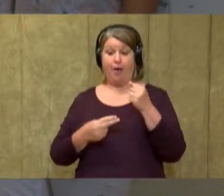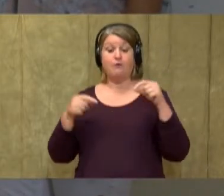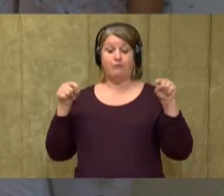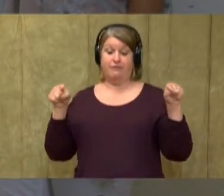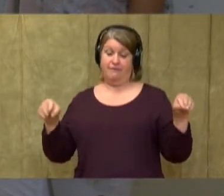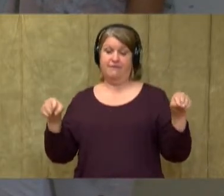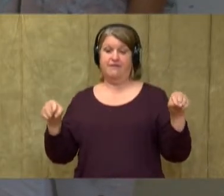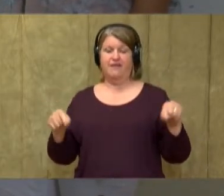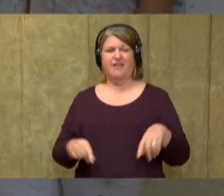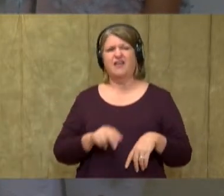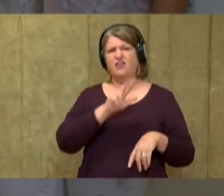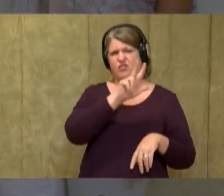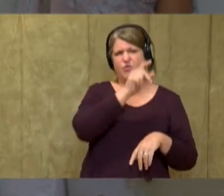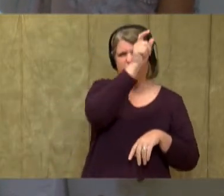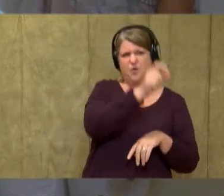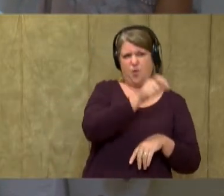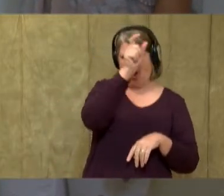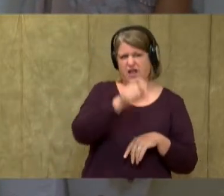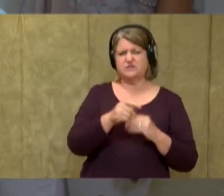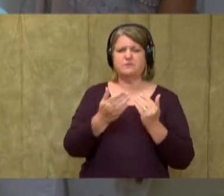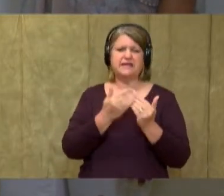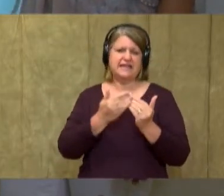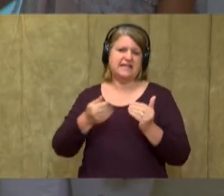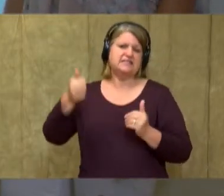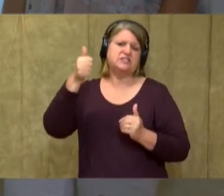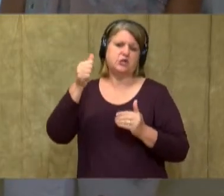rods would be the easiest to count.